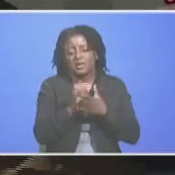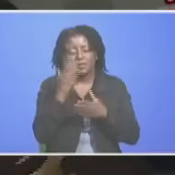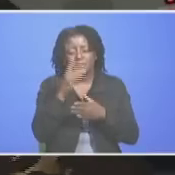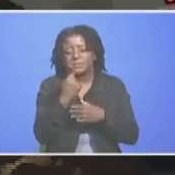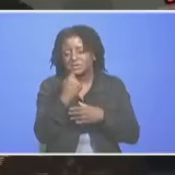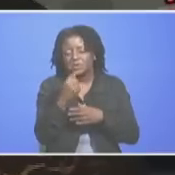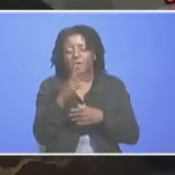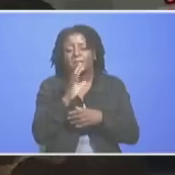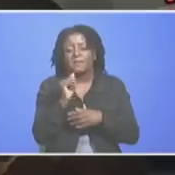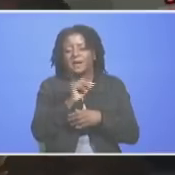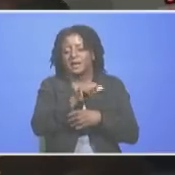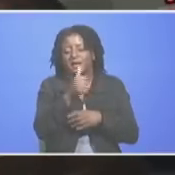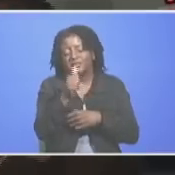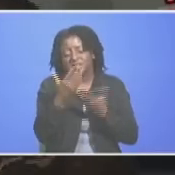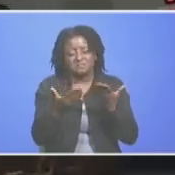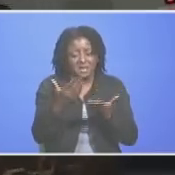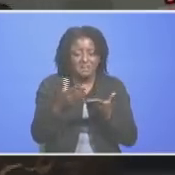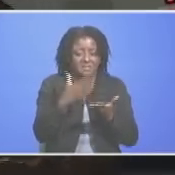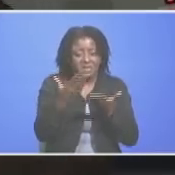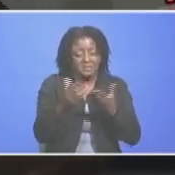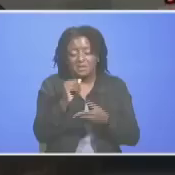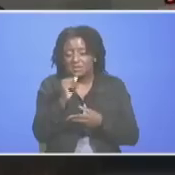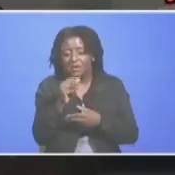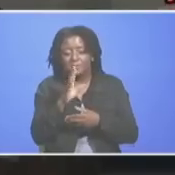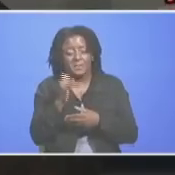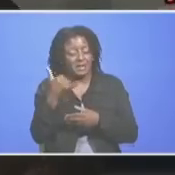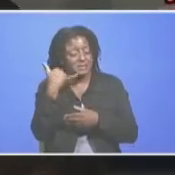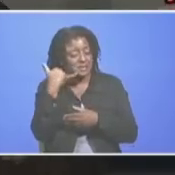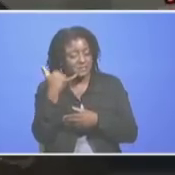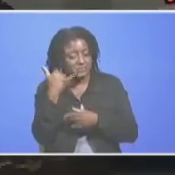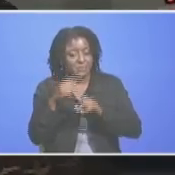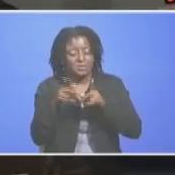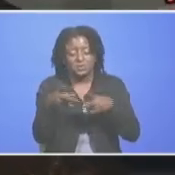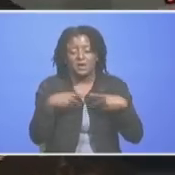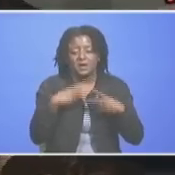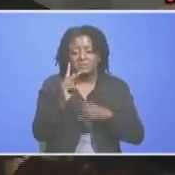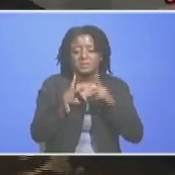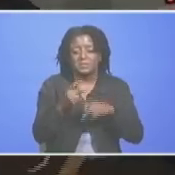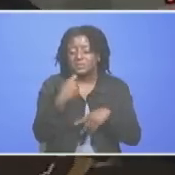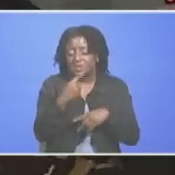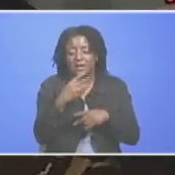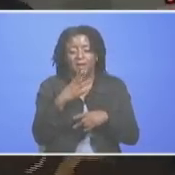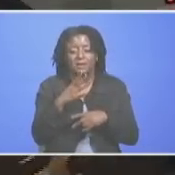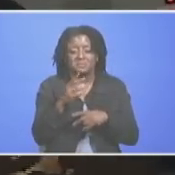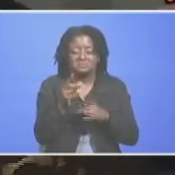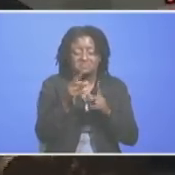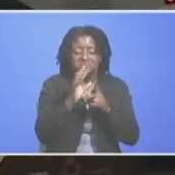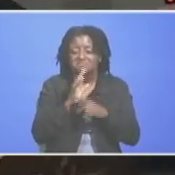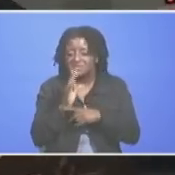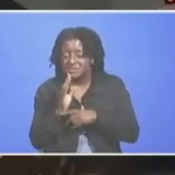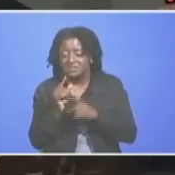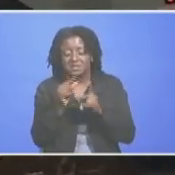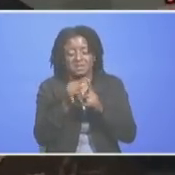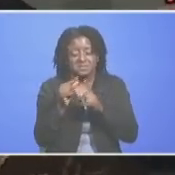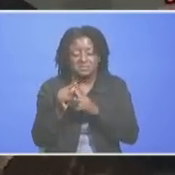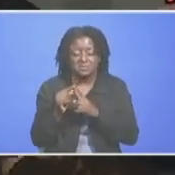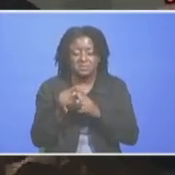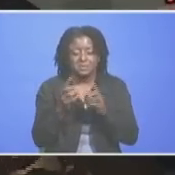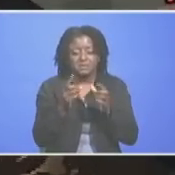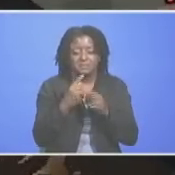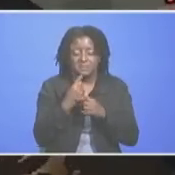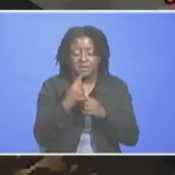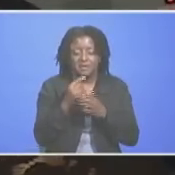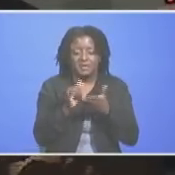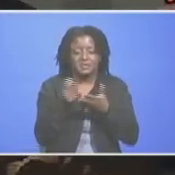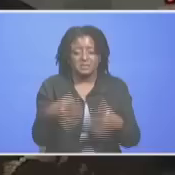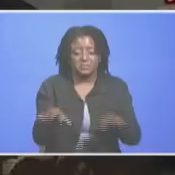told by others. Maybe not by telephone, but you have people will tell by word of mouth. And that's important, that we